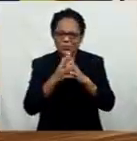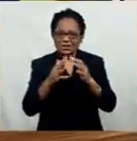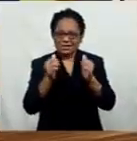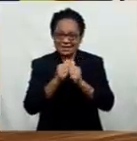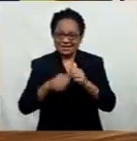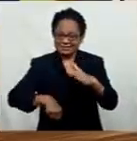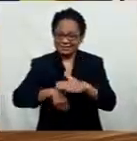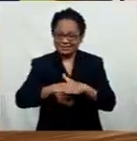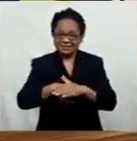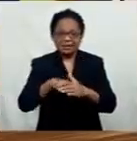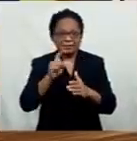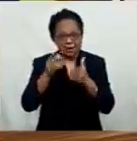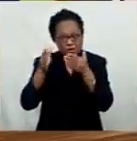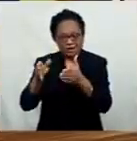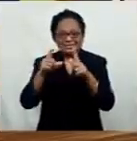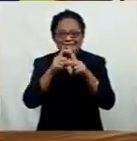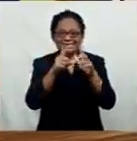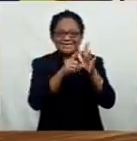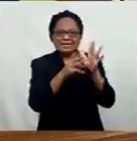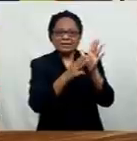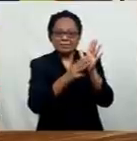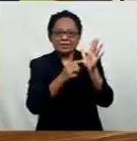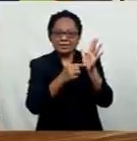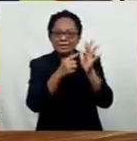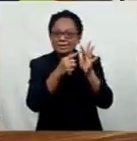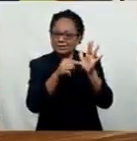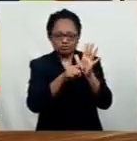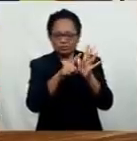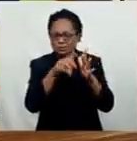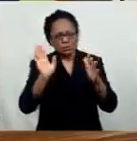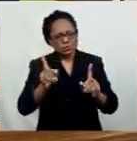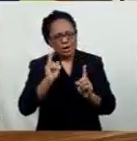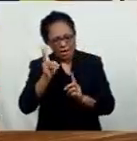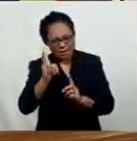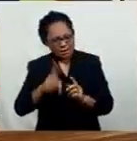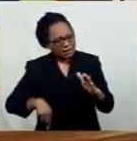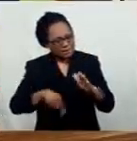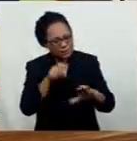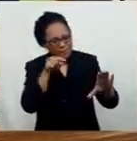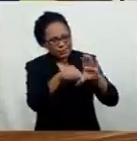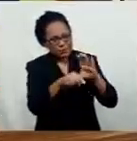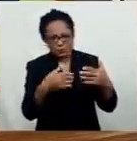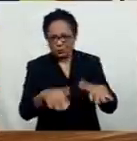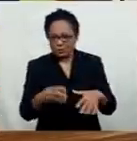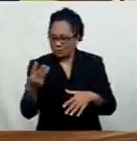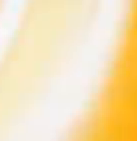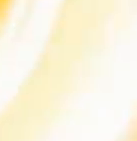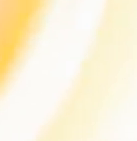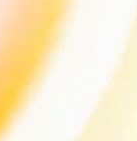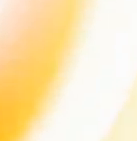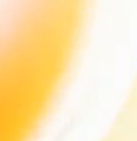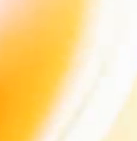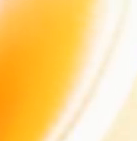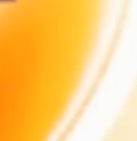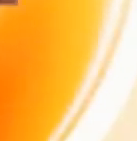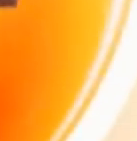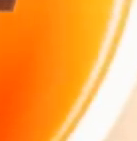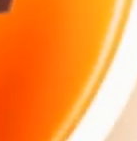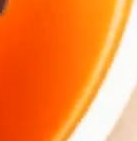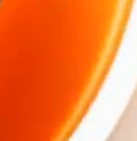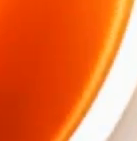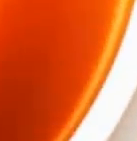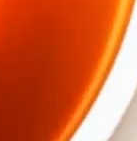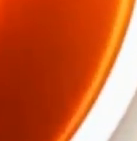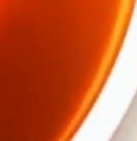were again on Dimitri Payet, who netted once again and now has 3 goals to his name after 2 rounds.